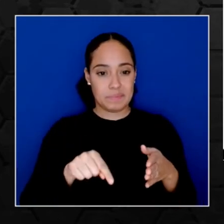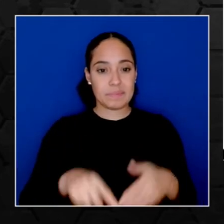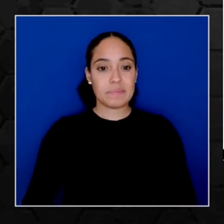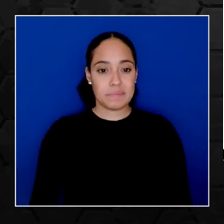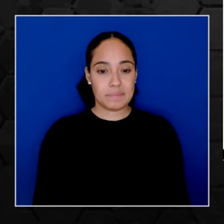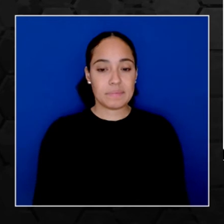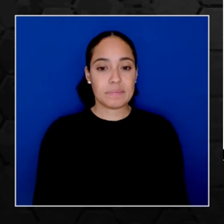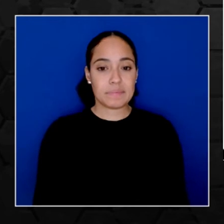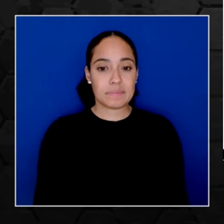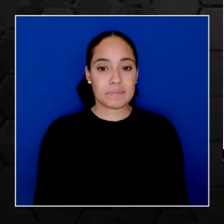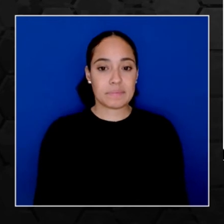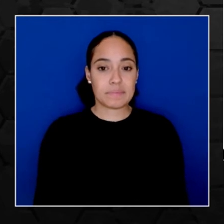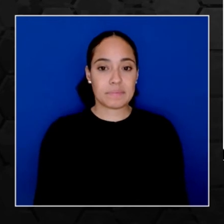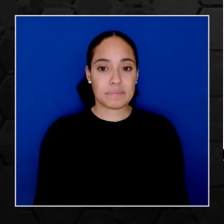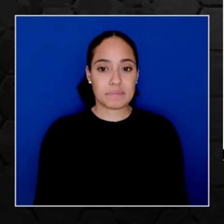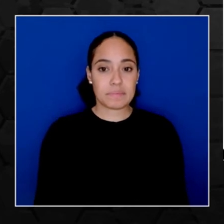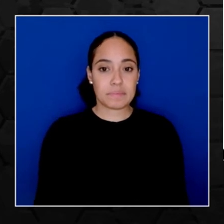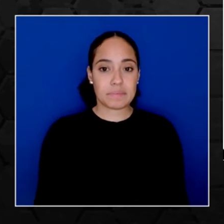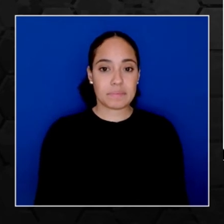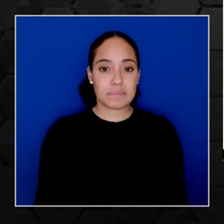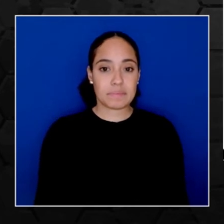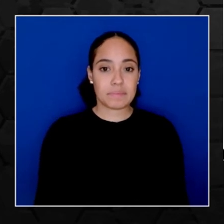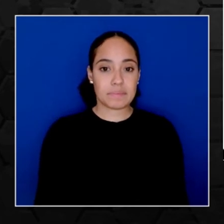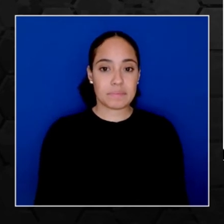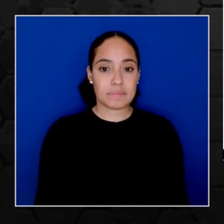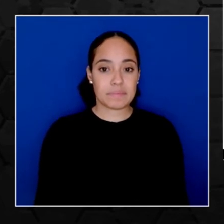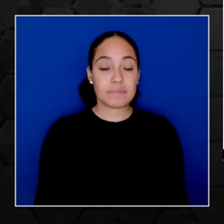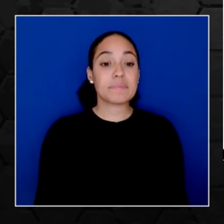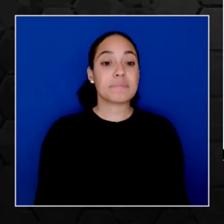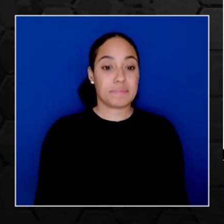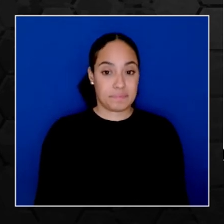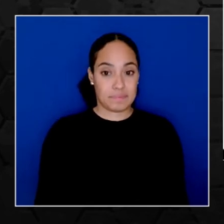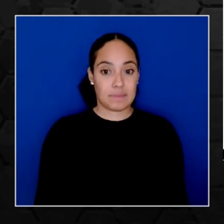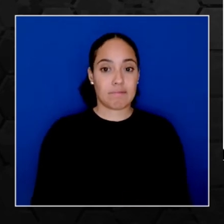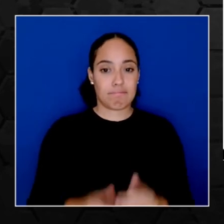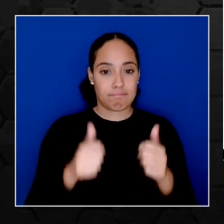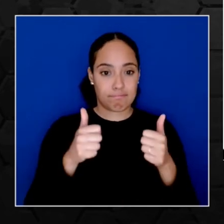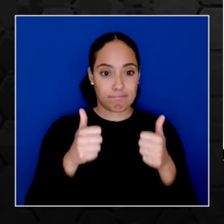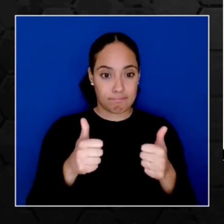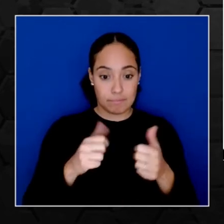So I would just quickly save this scenario and exit it.